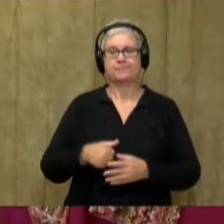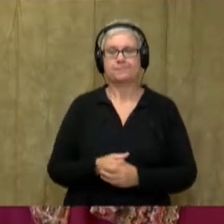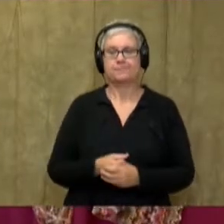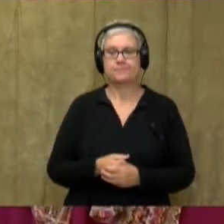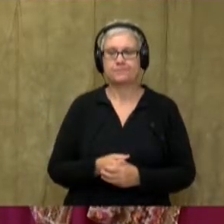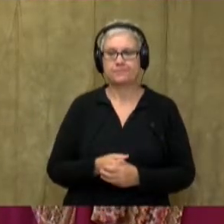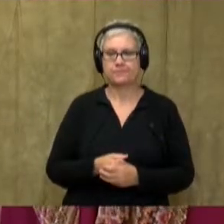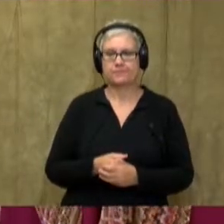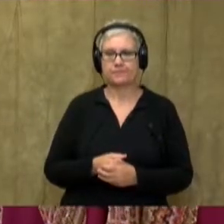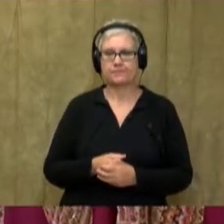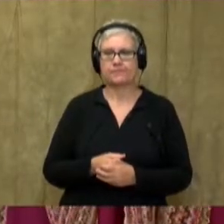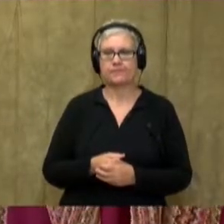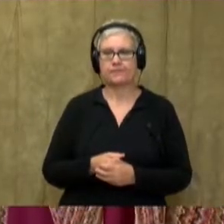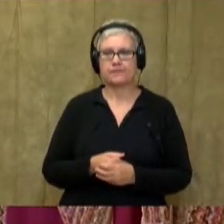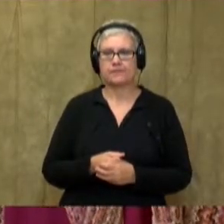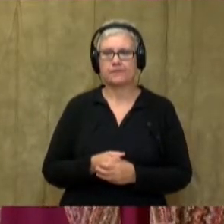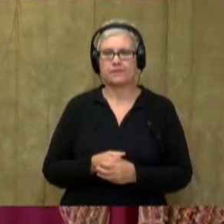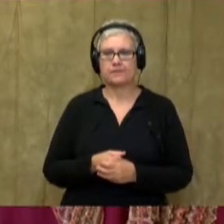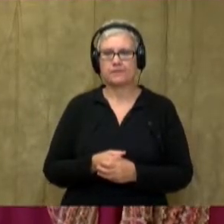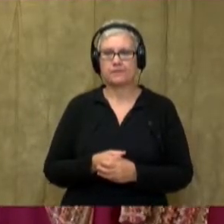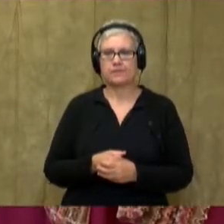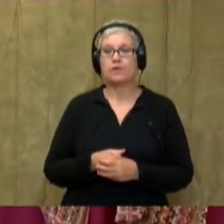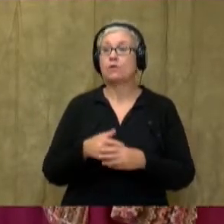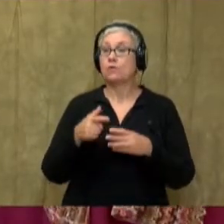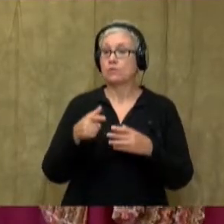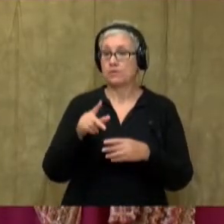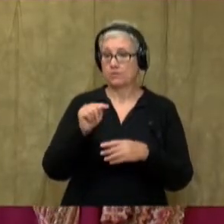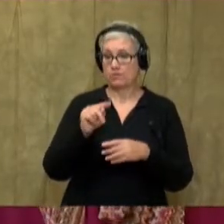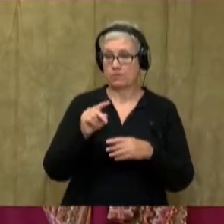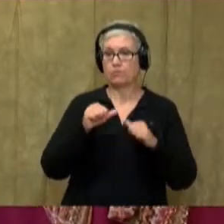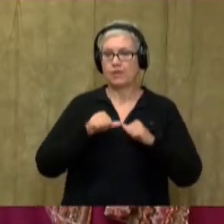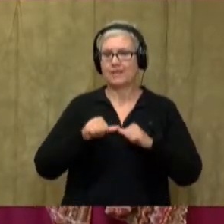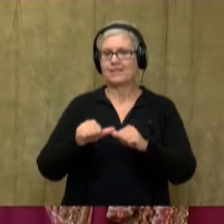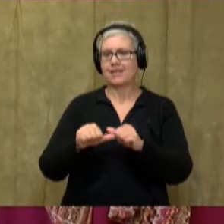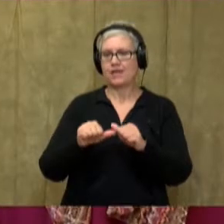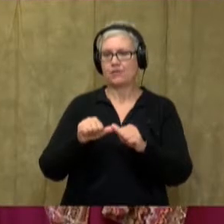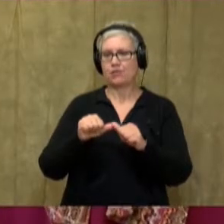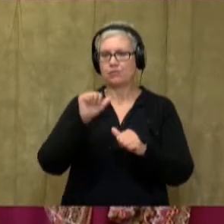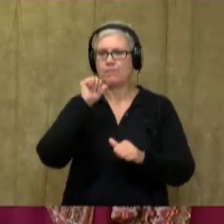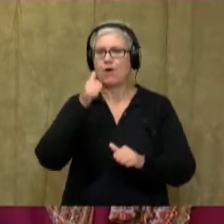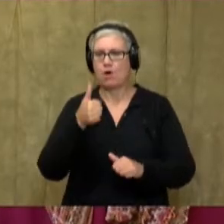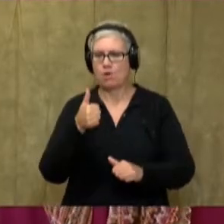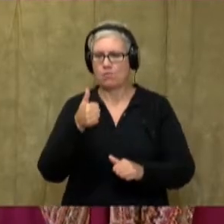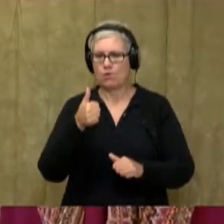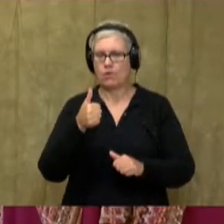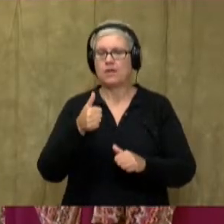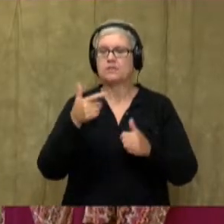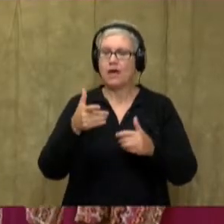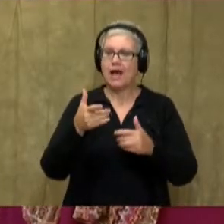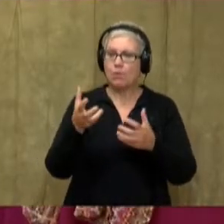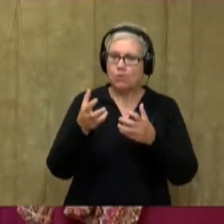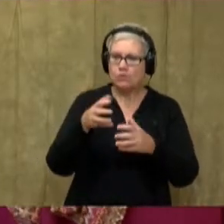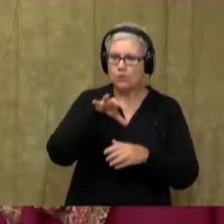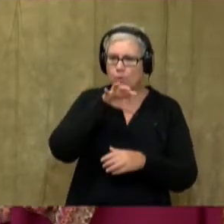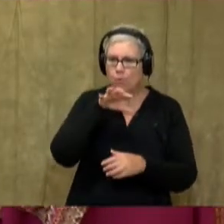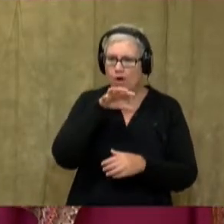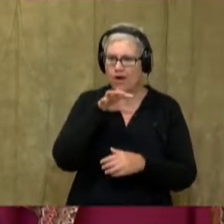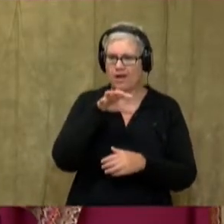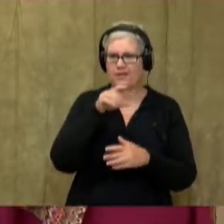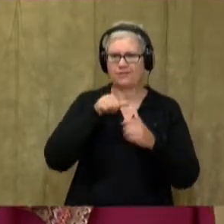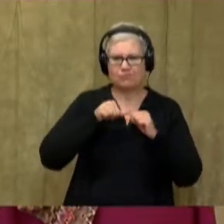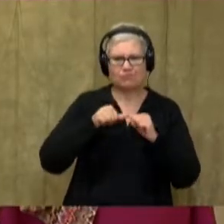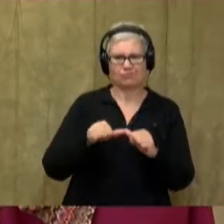learning TV lessons are going to be going on through tomorrow. So I want you to keep watching. And as you